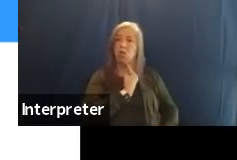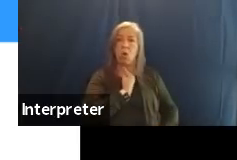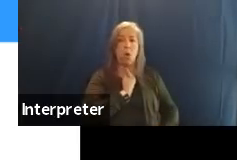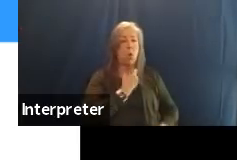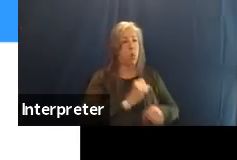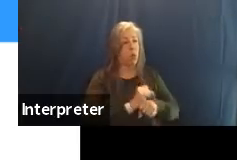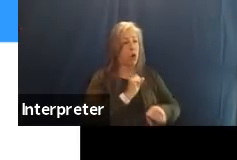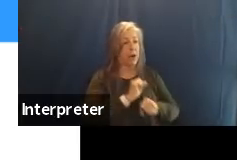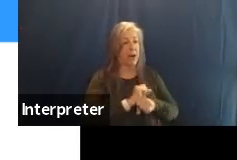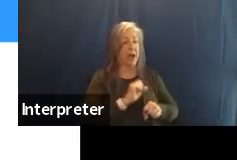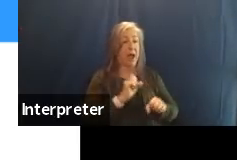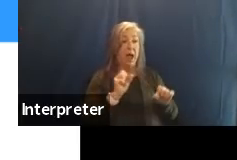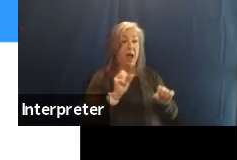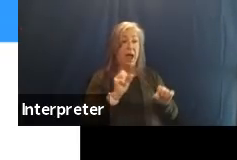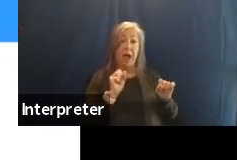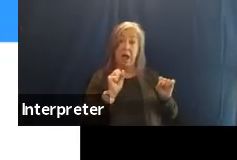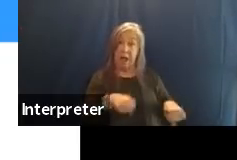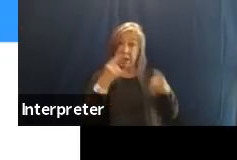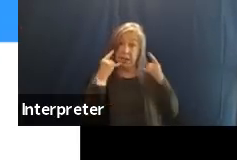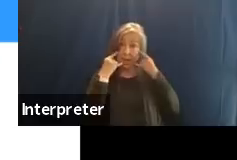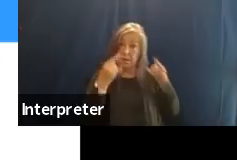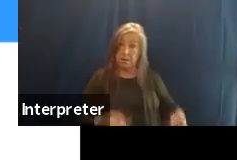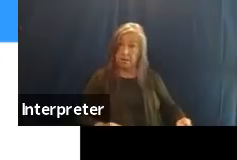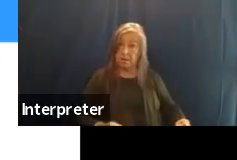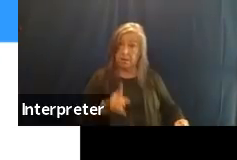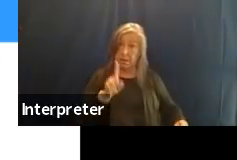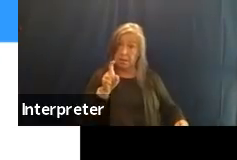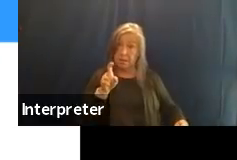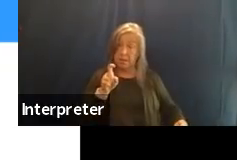mask off. Anybody comes into that room, mask on.